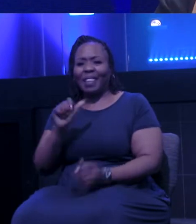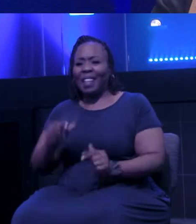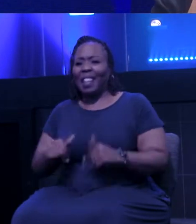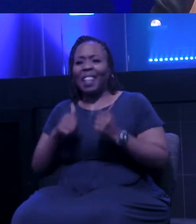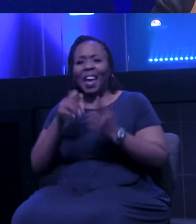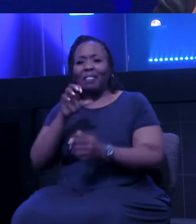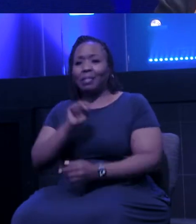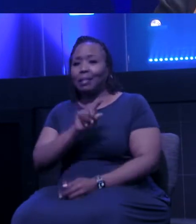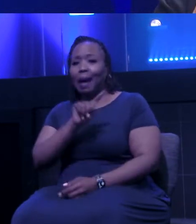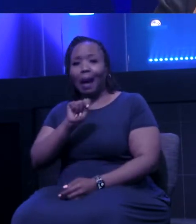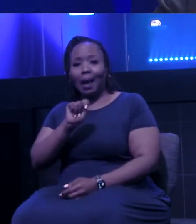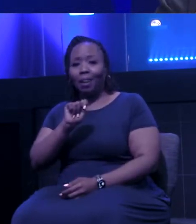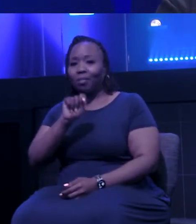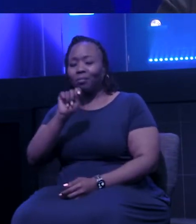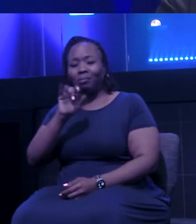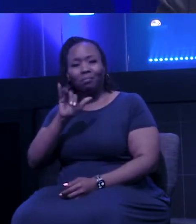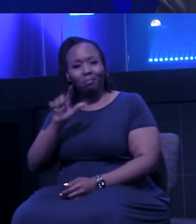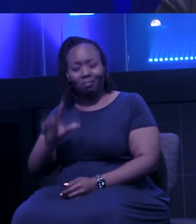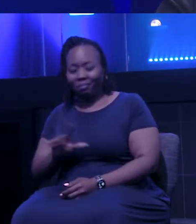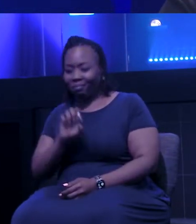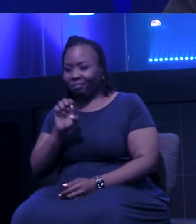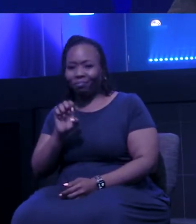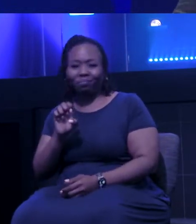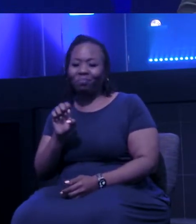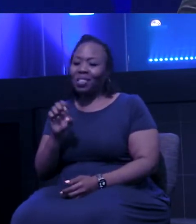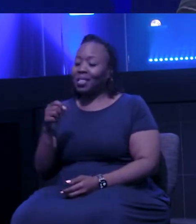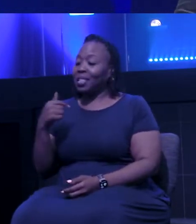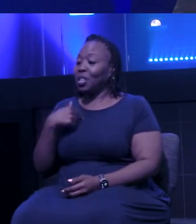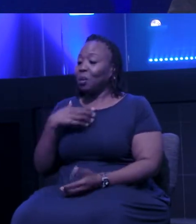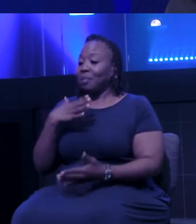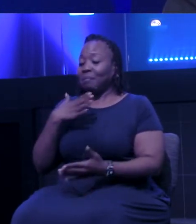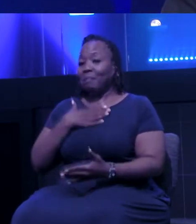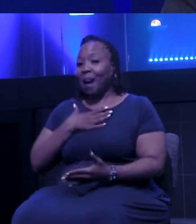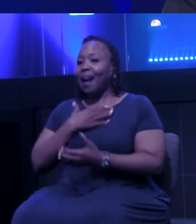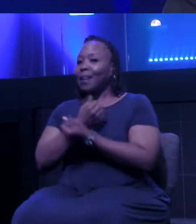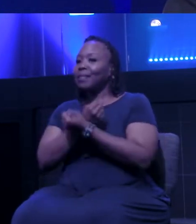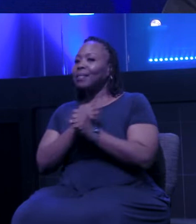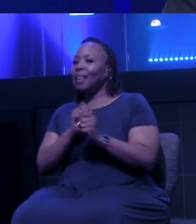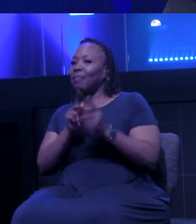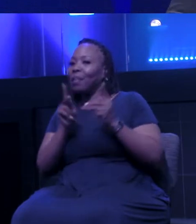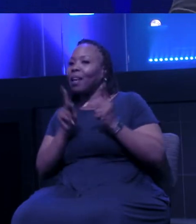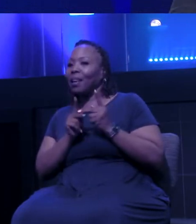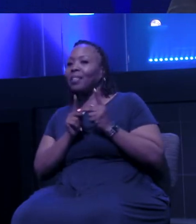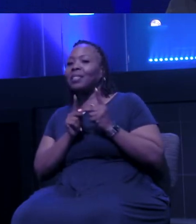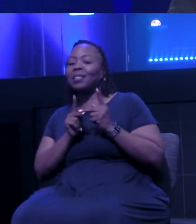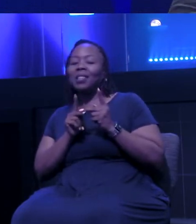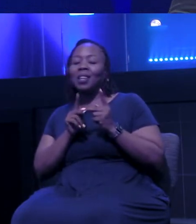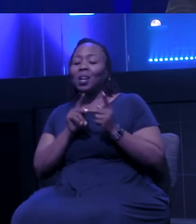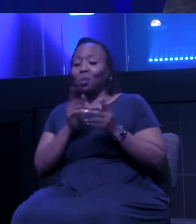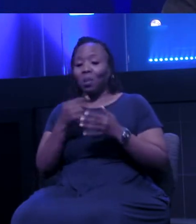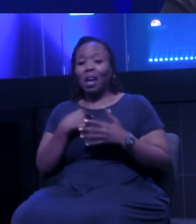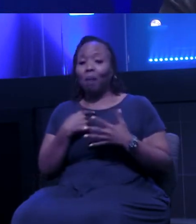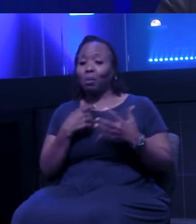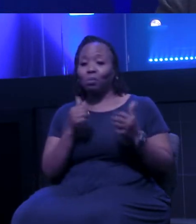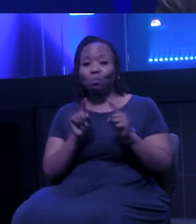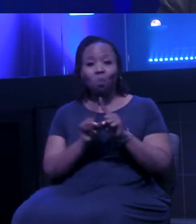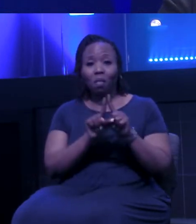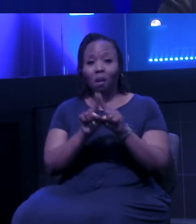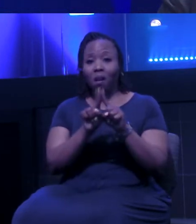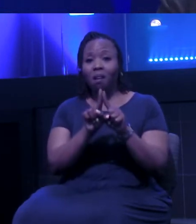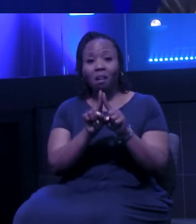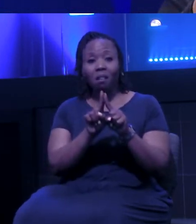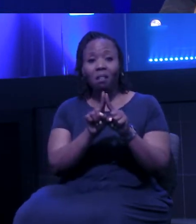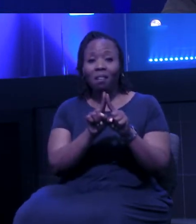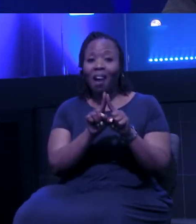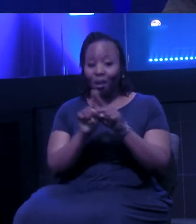whatsoever. And so she was my safe place. And so whenever I was with her, I was with her. When I was with my